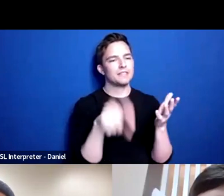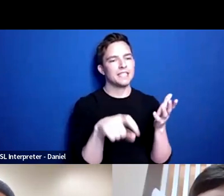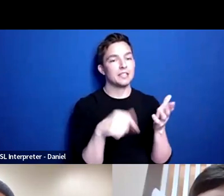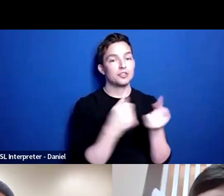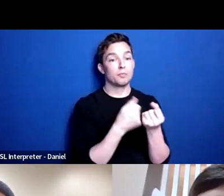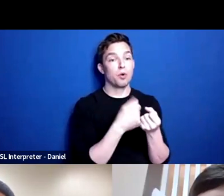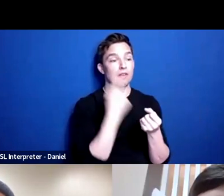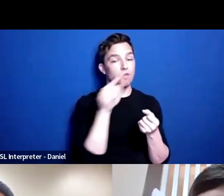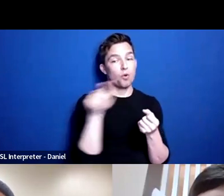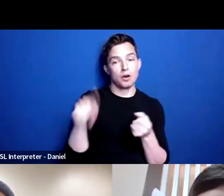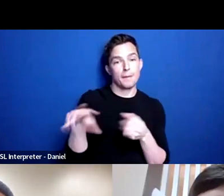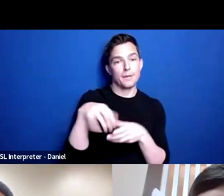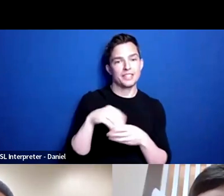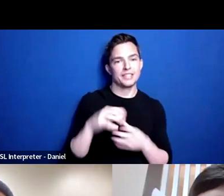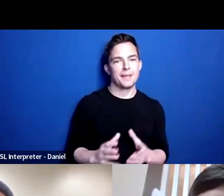that we